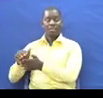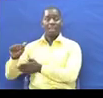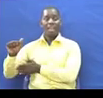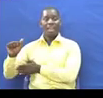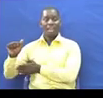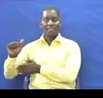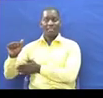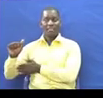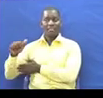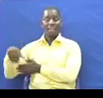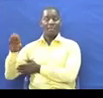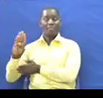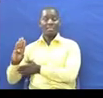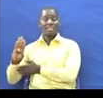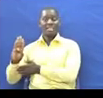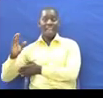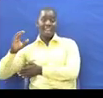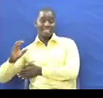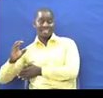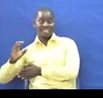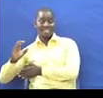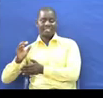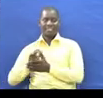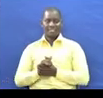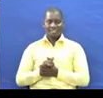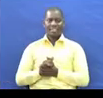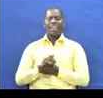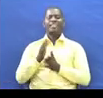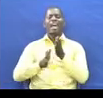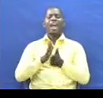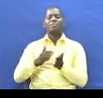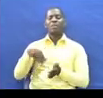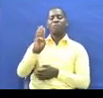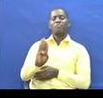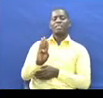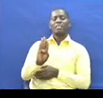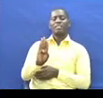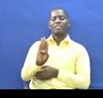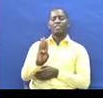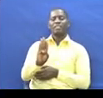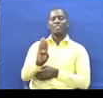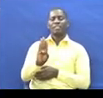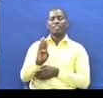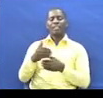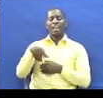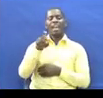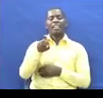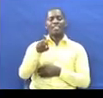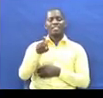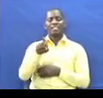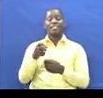it's A, B, and C. And elements of B are what? X and